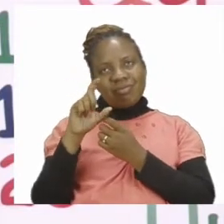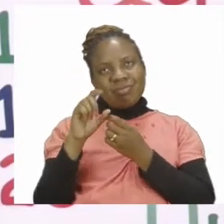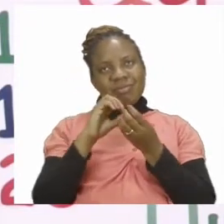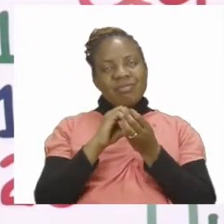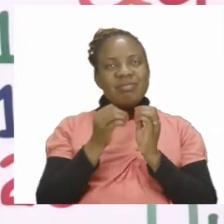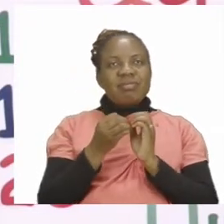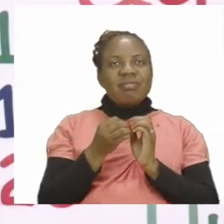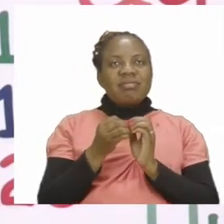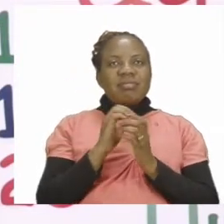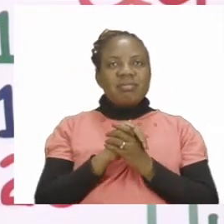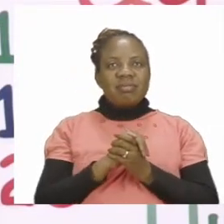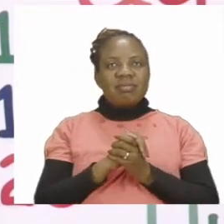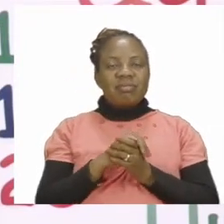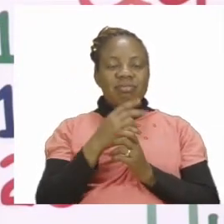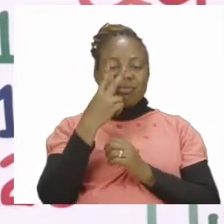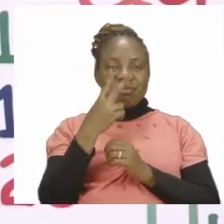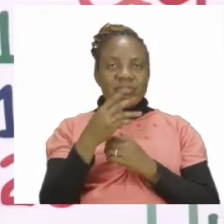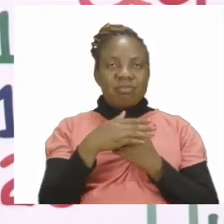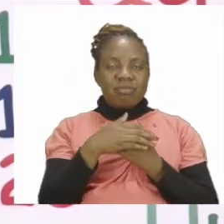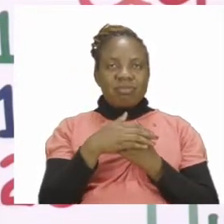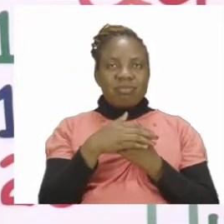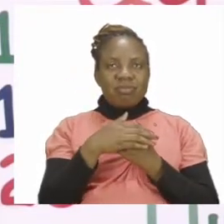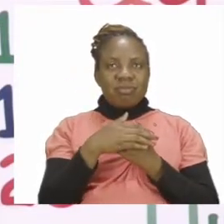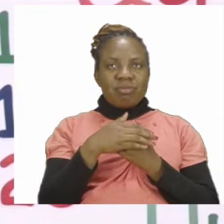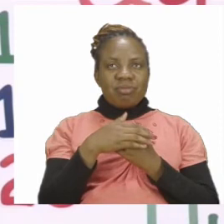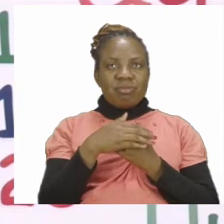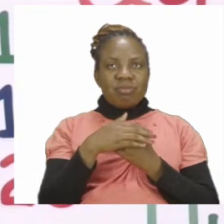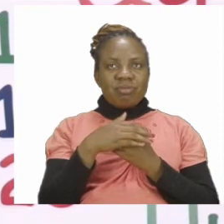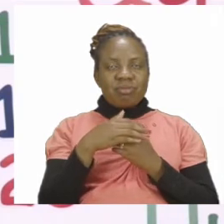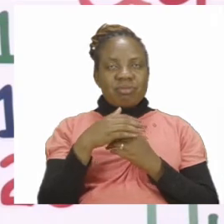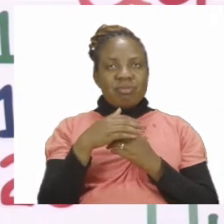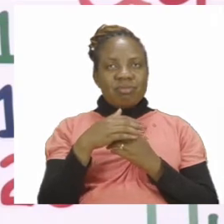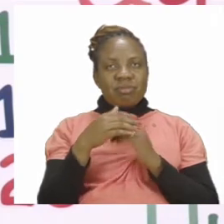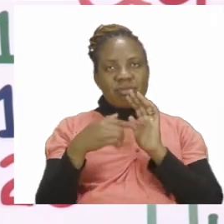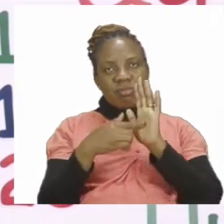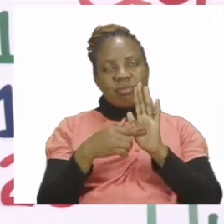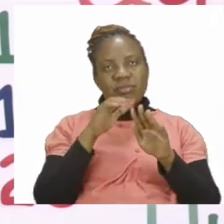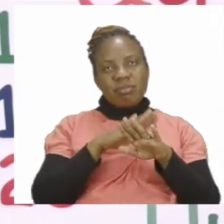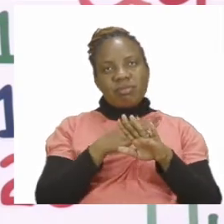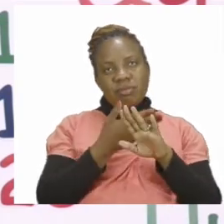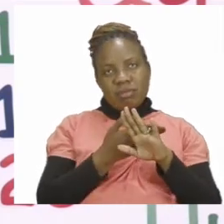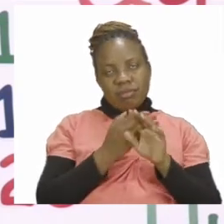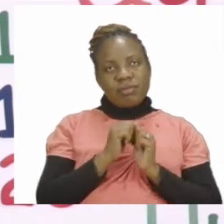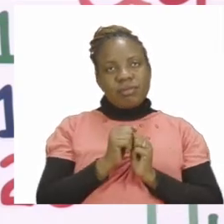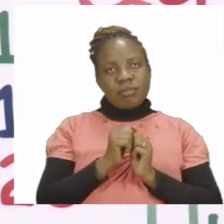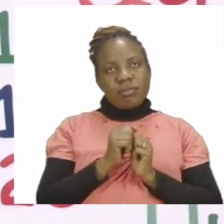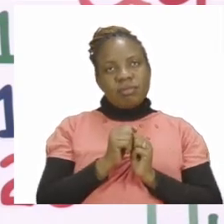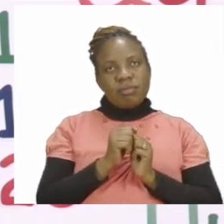remember everyone, we are rounding off to the nearest 10. So let's look at the first number is the